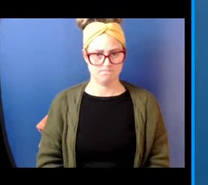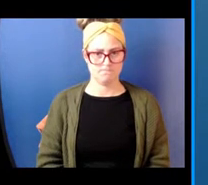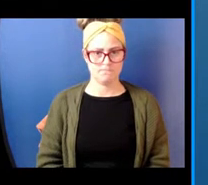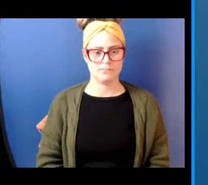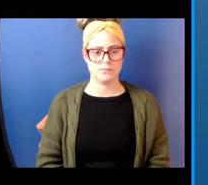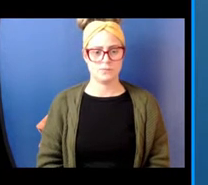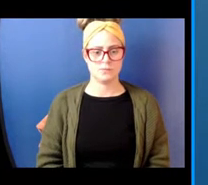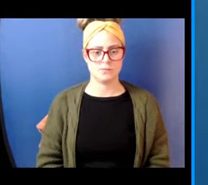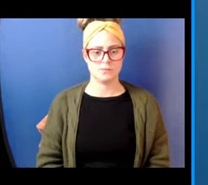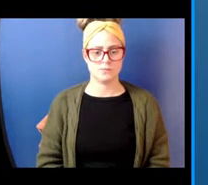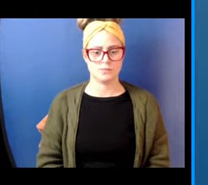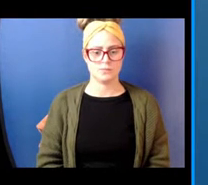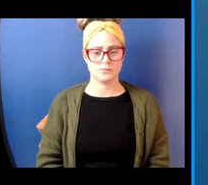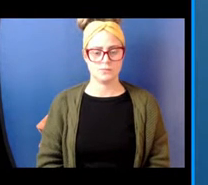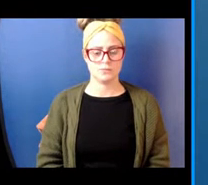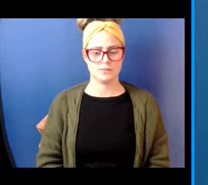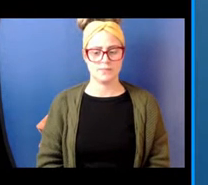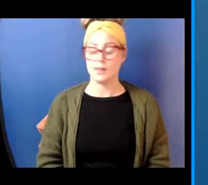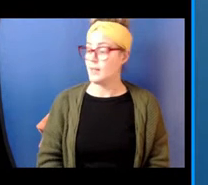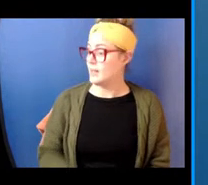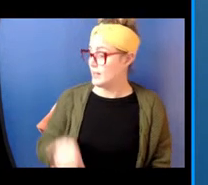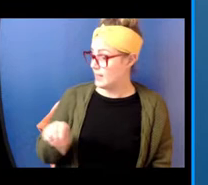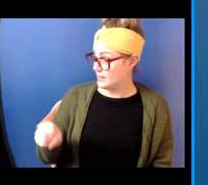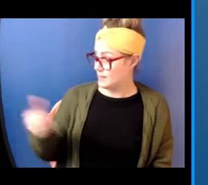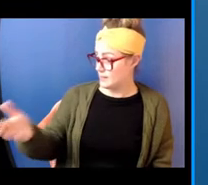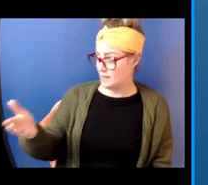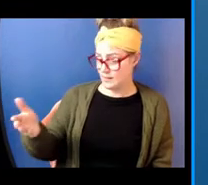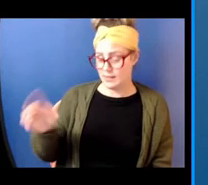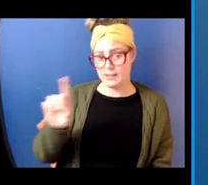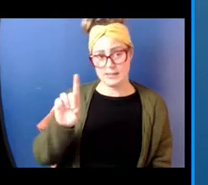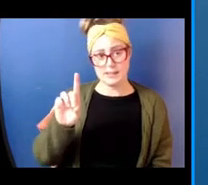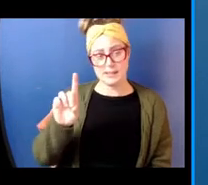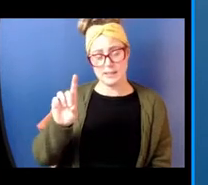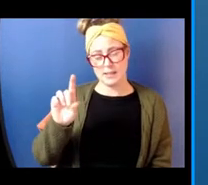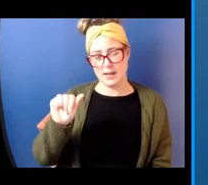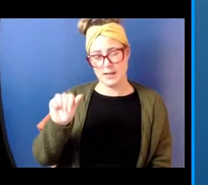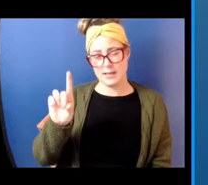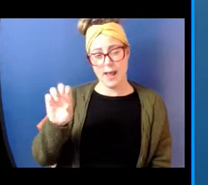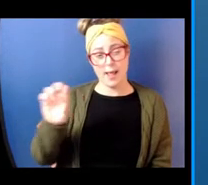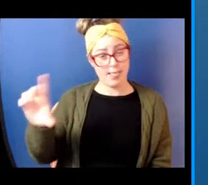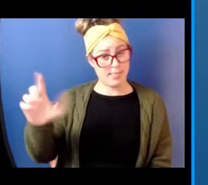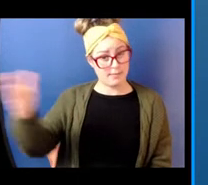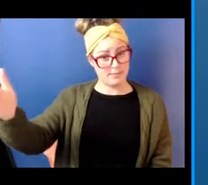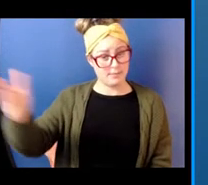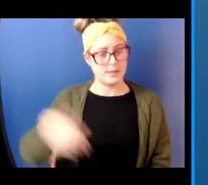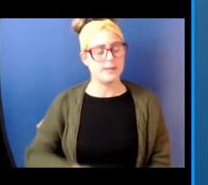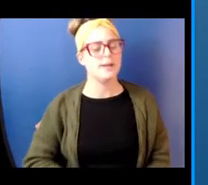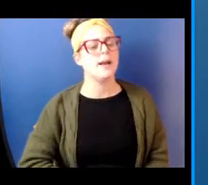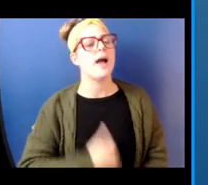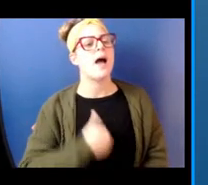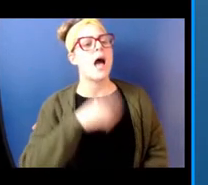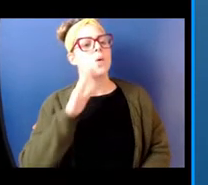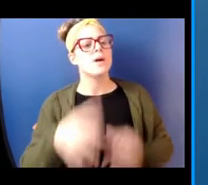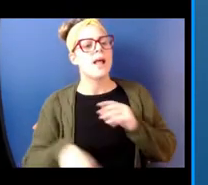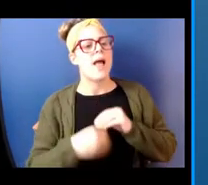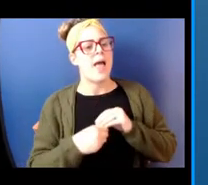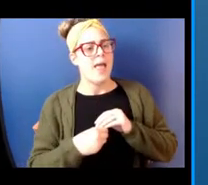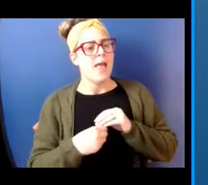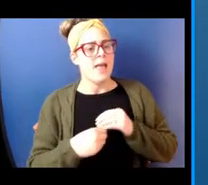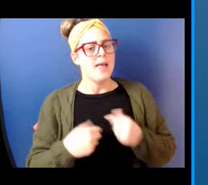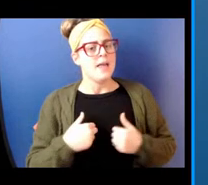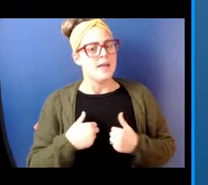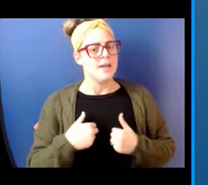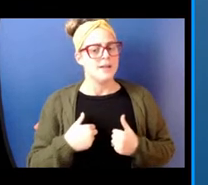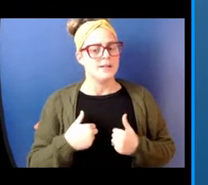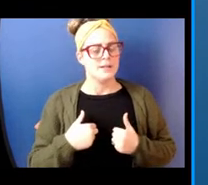I uh uh yes uh MS dardell I would just add that by